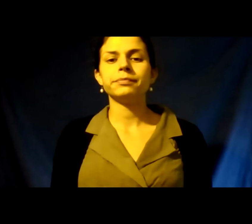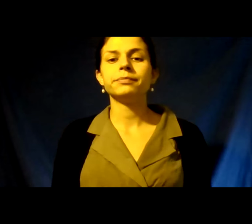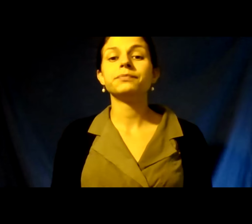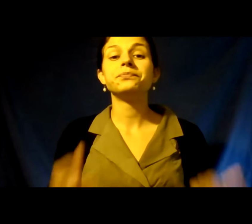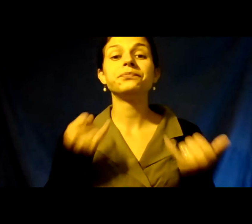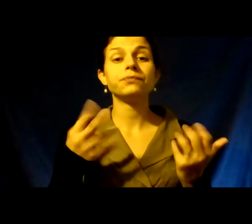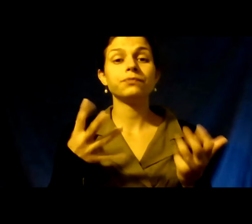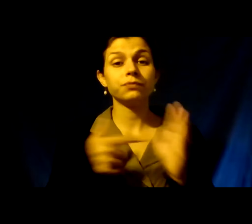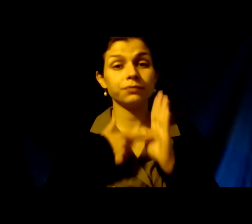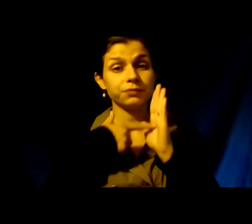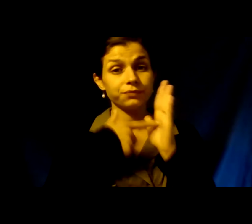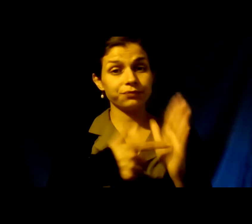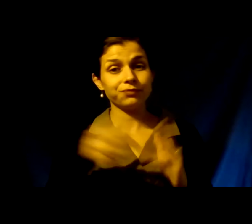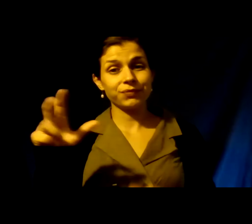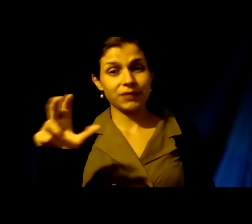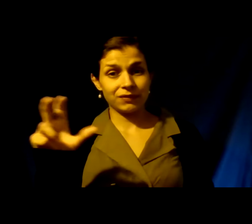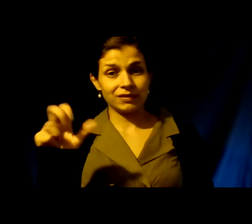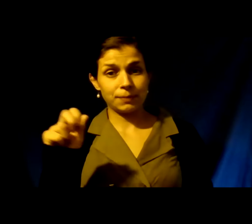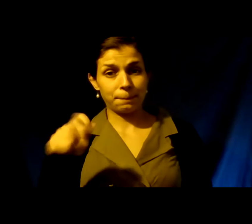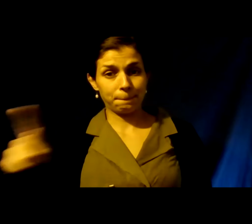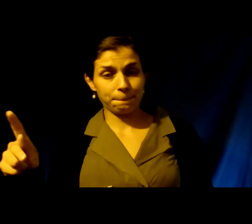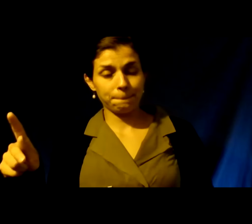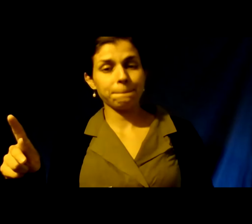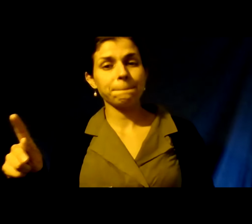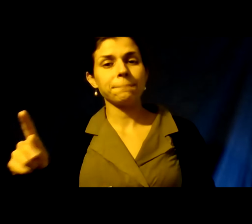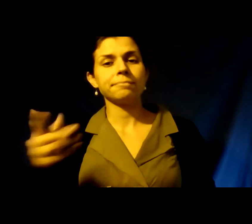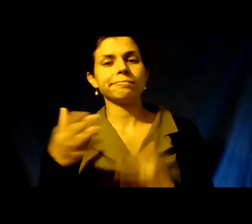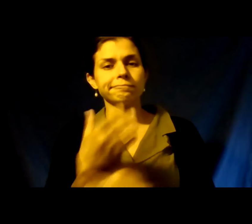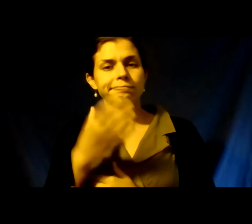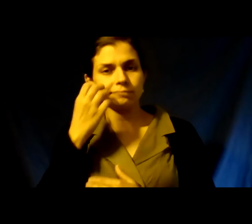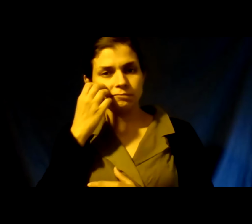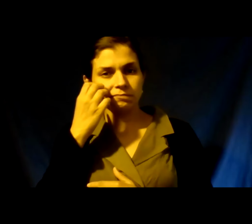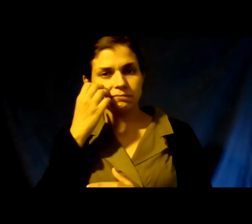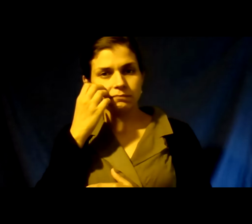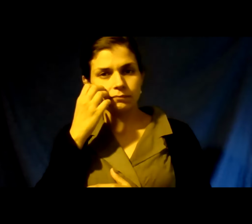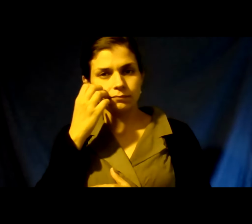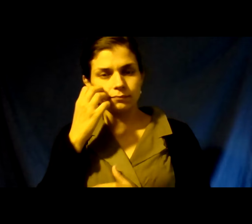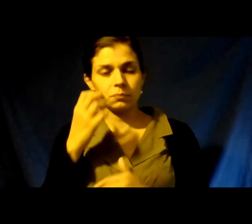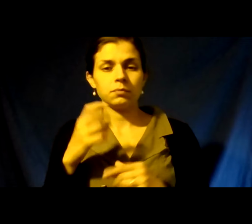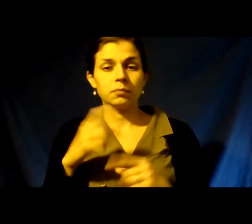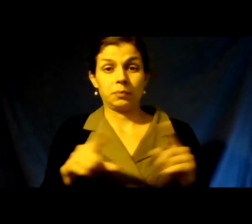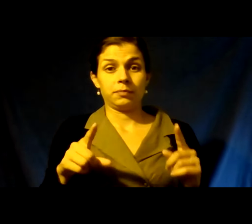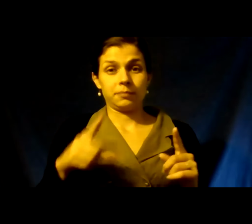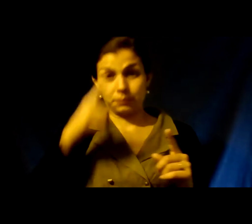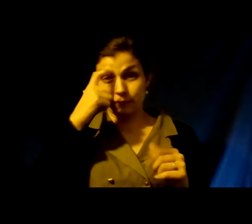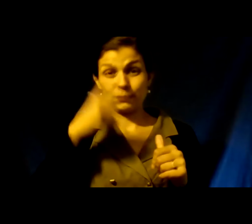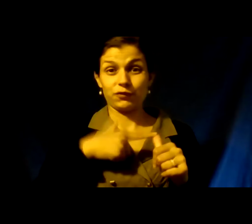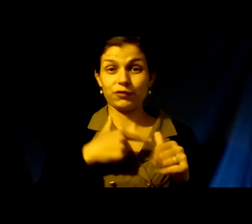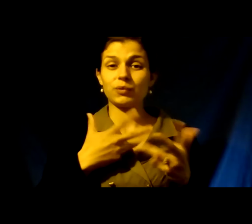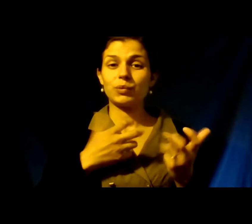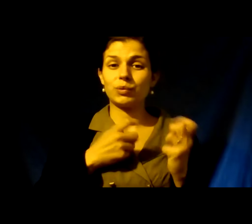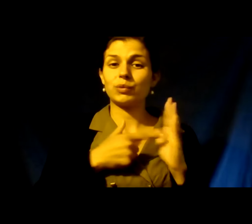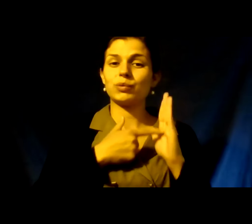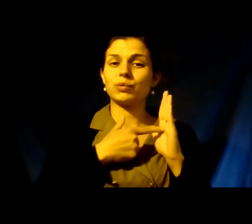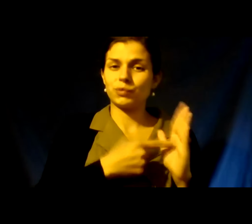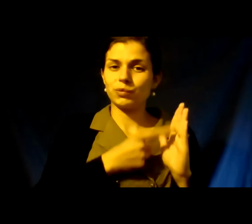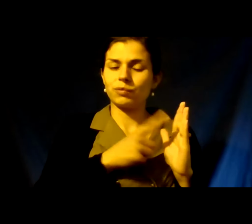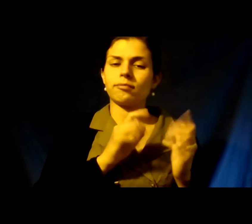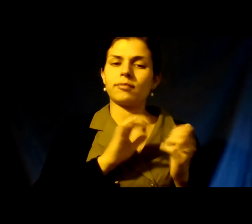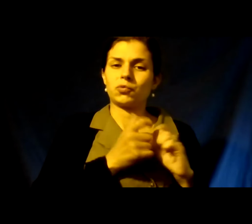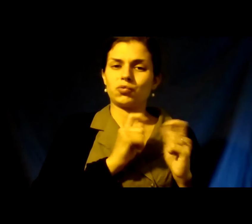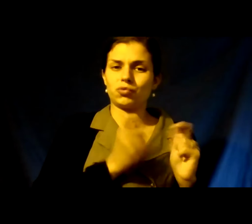well, but because I wanted to show you how to change the display language, I can't have the app to demo that. So